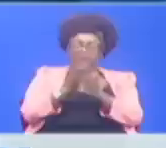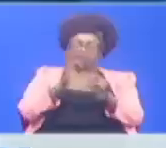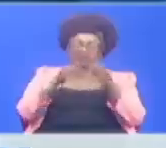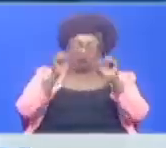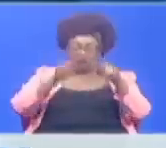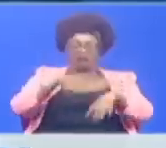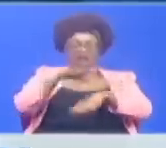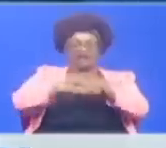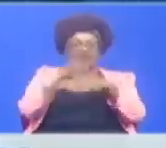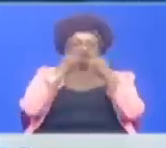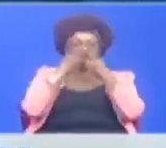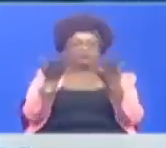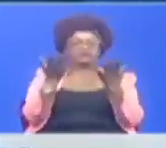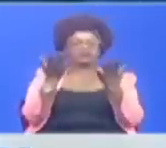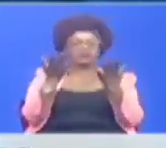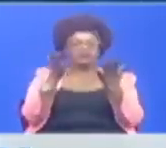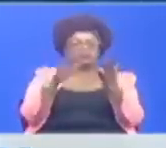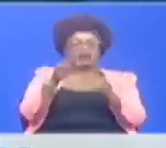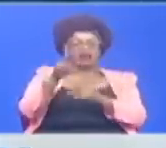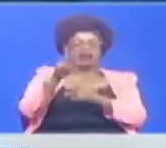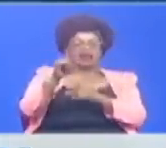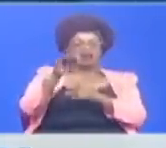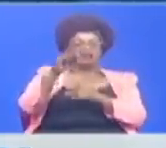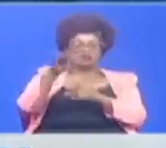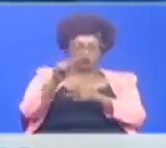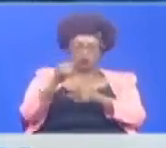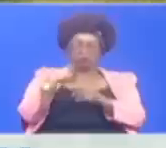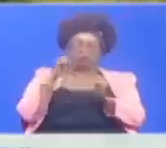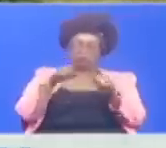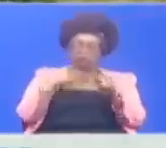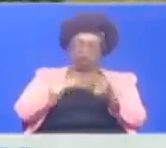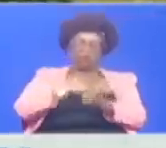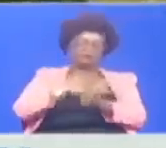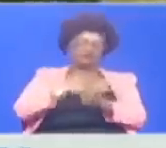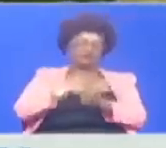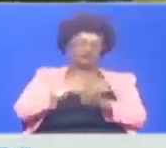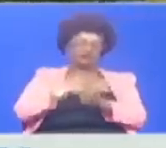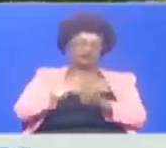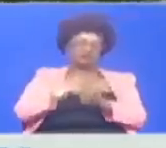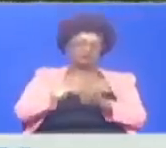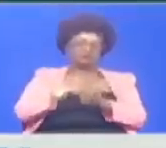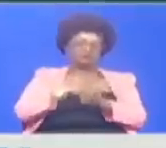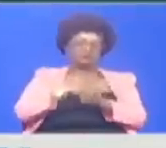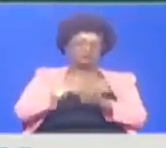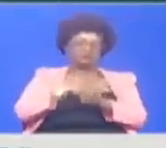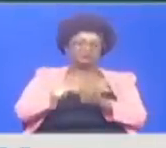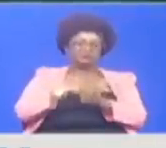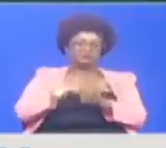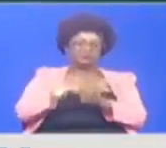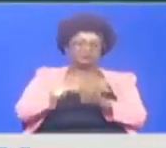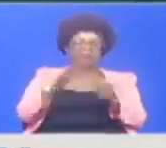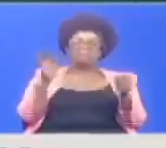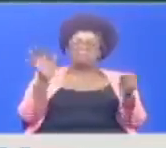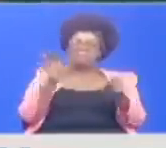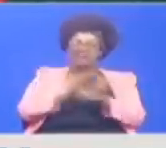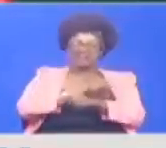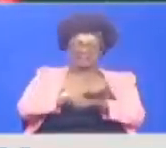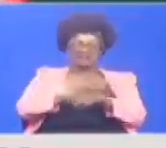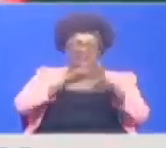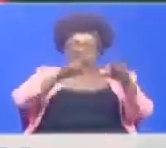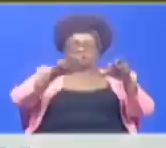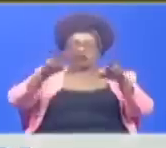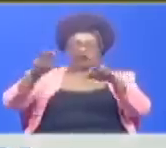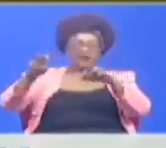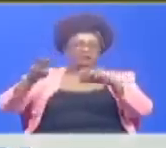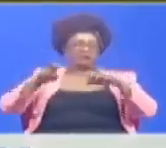lead to us finding Dafton, we would really appreciate. In the meantime, a massive search spearheaded by members